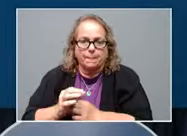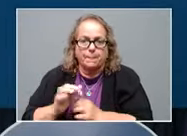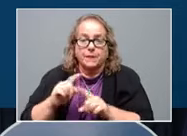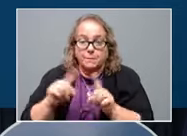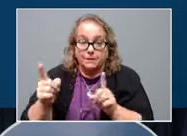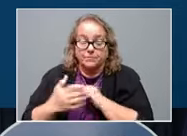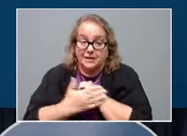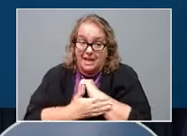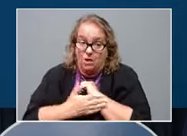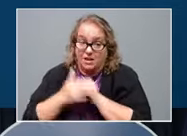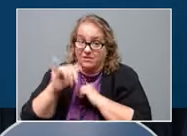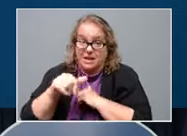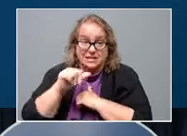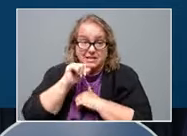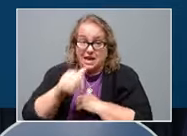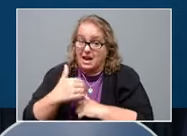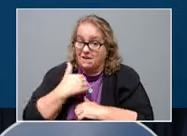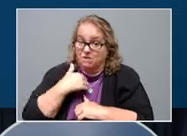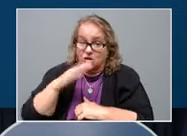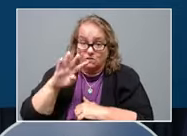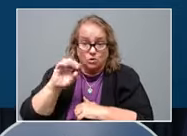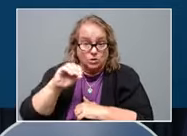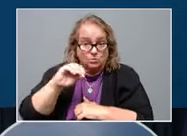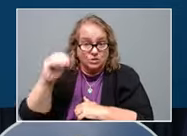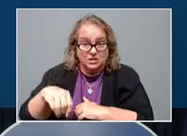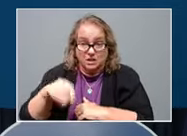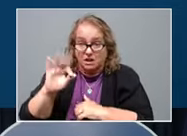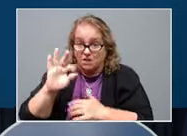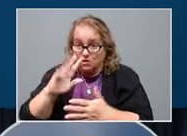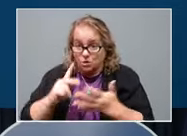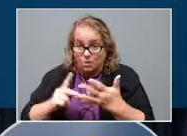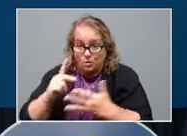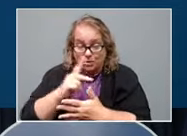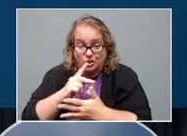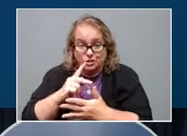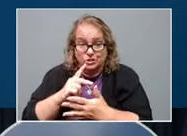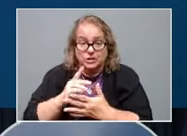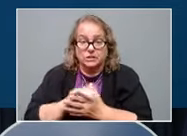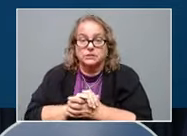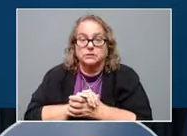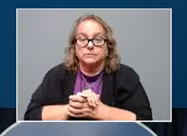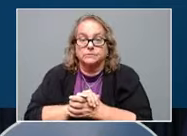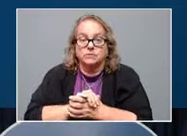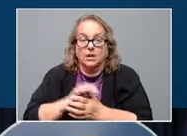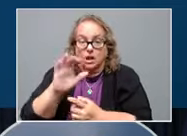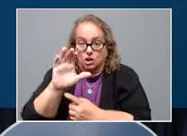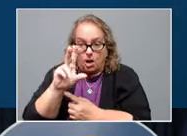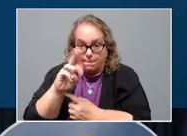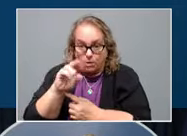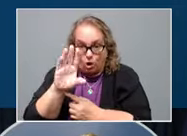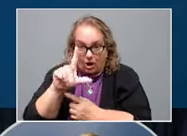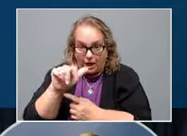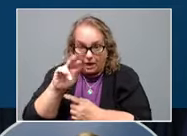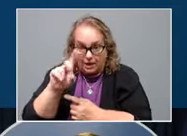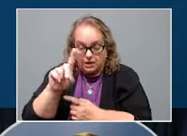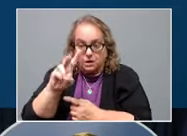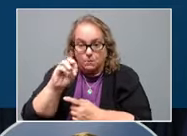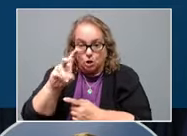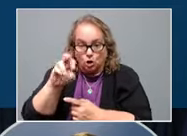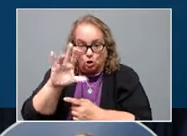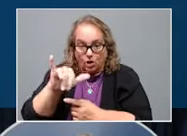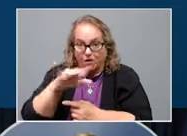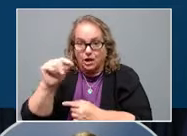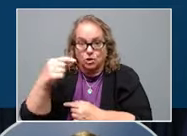that did not have 40% of their population vaccinated that crossed the threshold, Cumberland, McCreary, and Greene. So